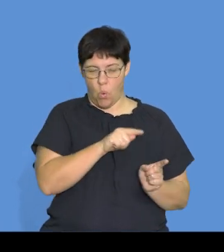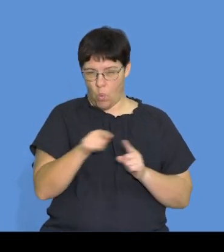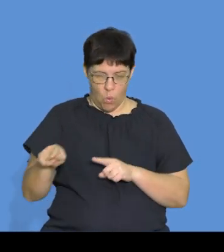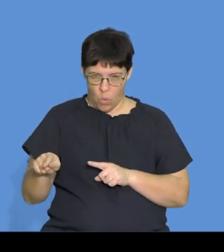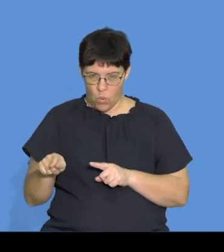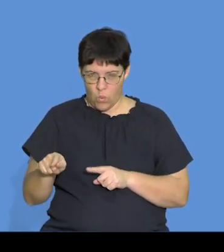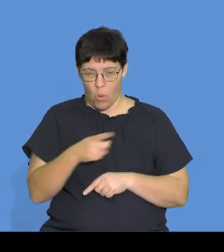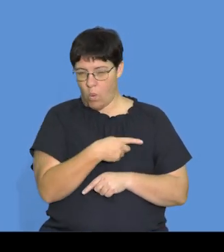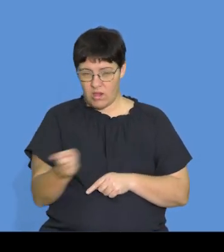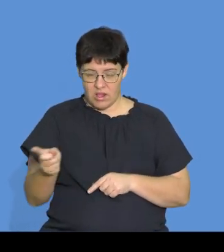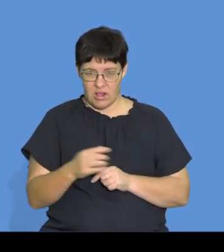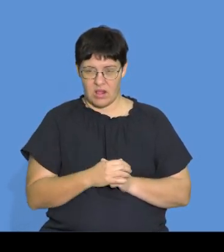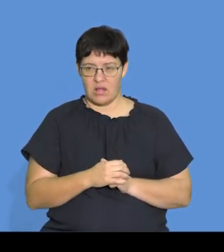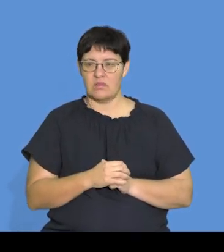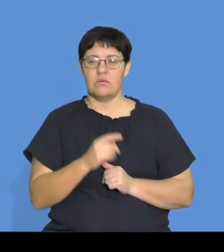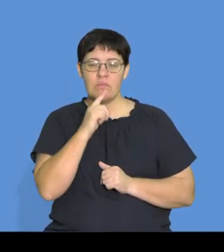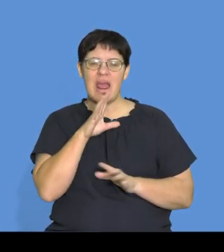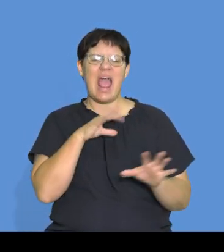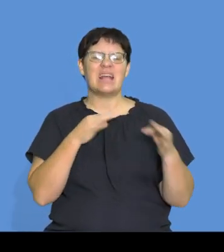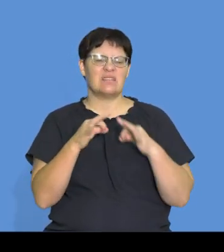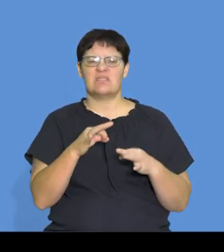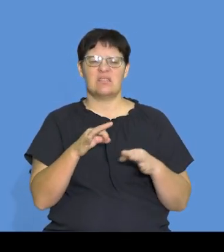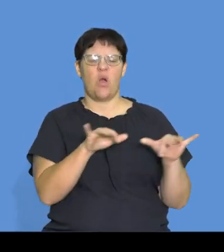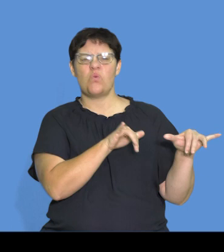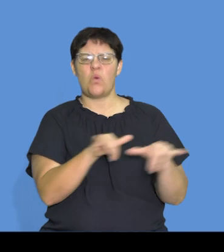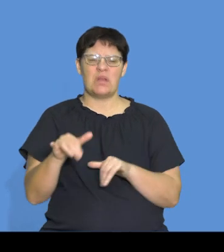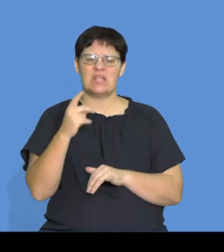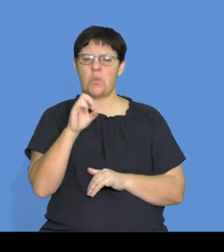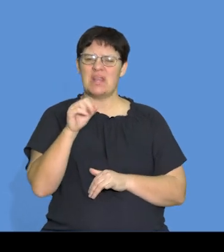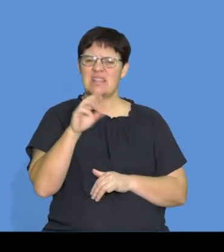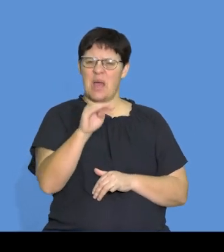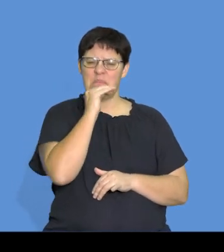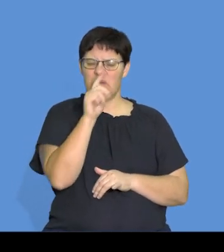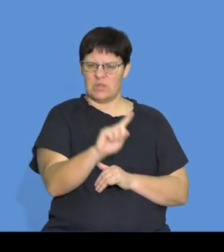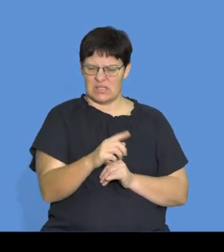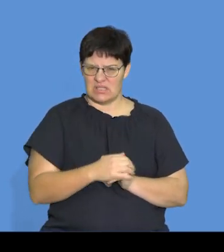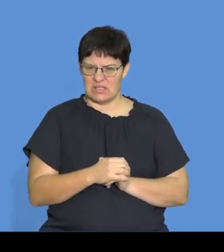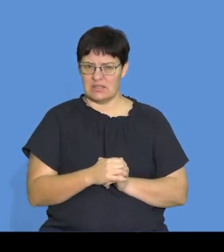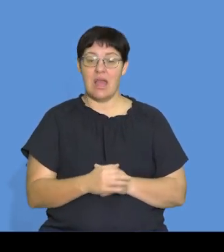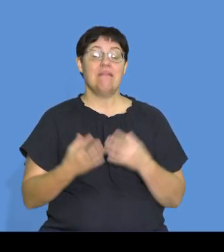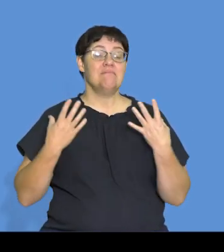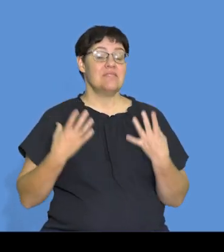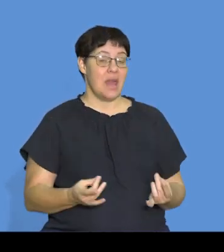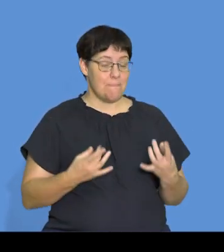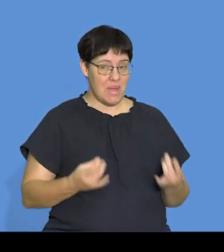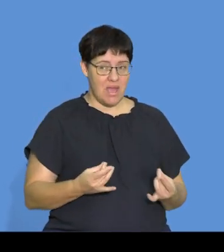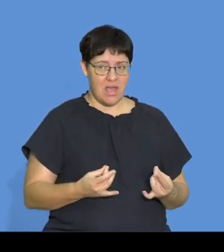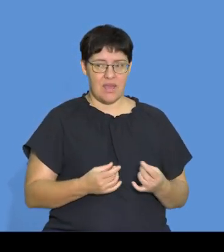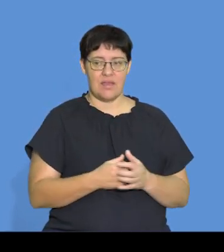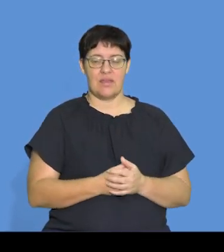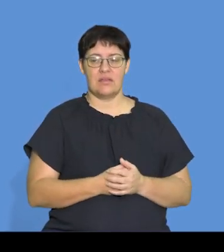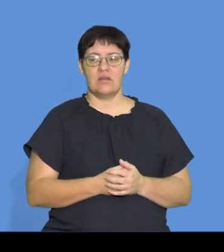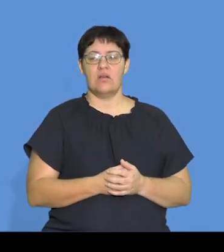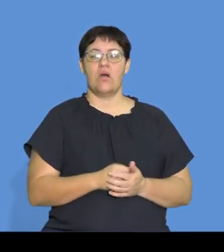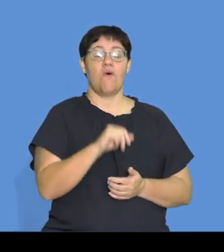denominator of all of them. To explain what the lowest common denominator is, it will be a number such that